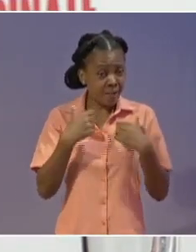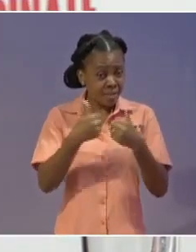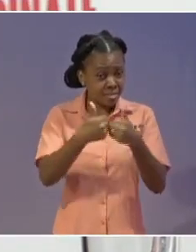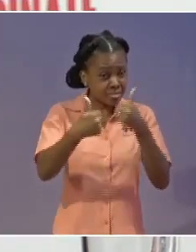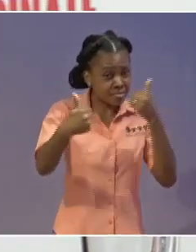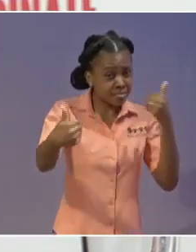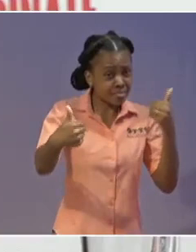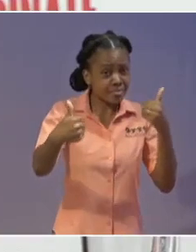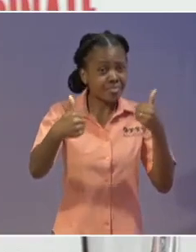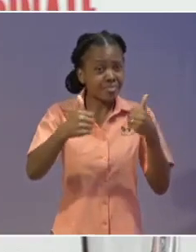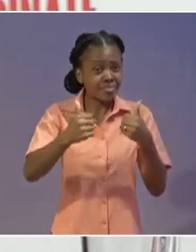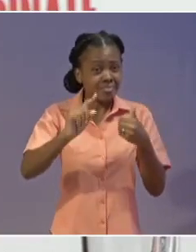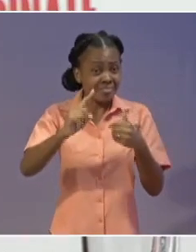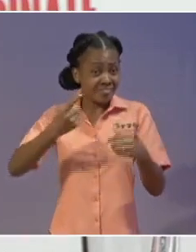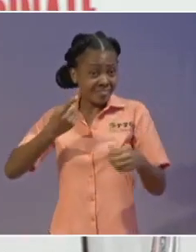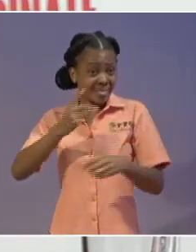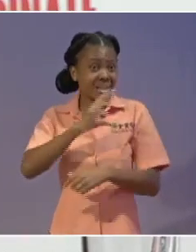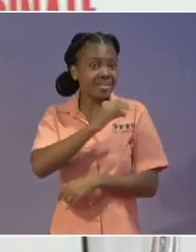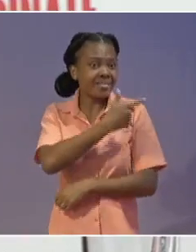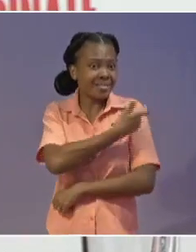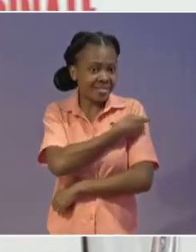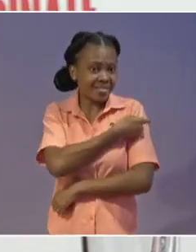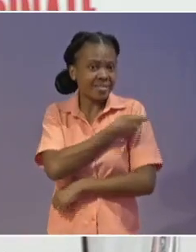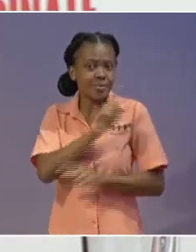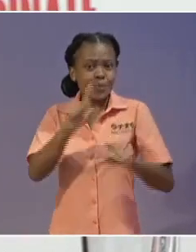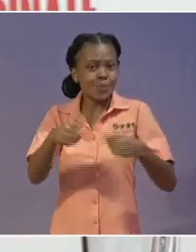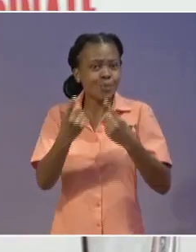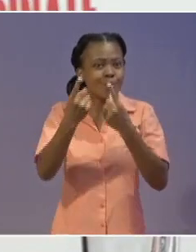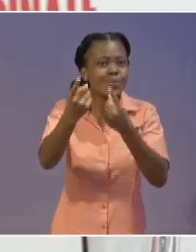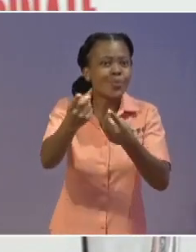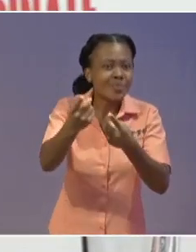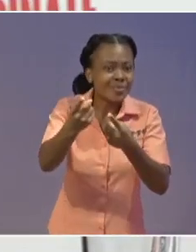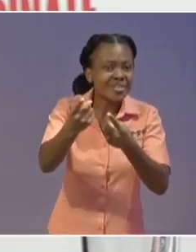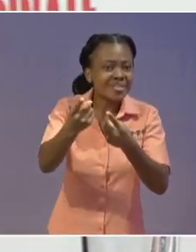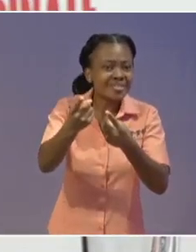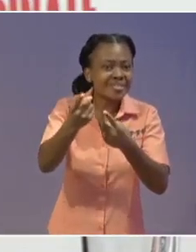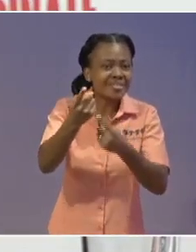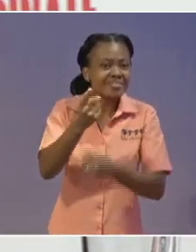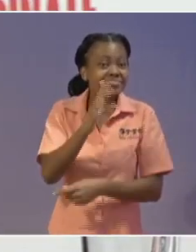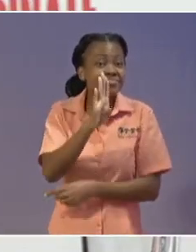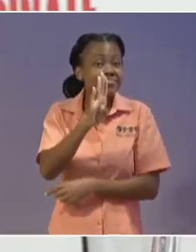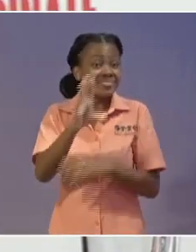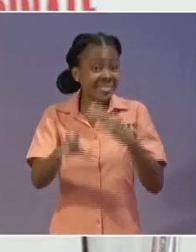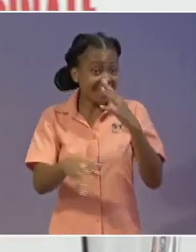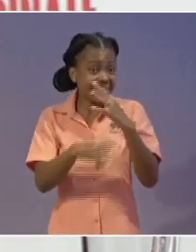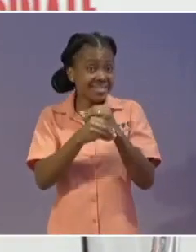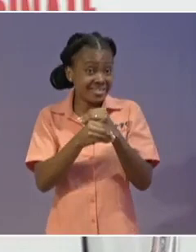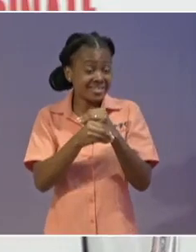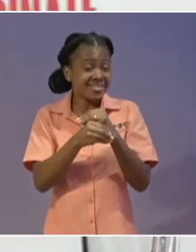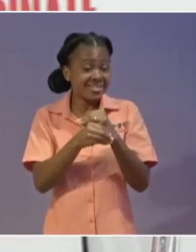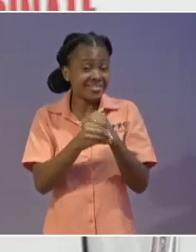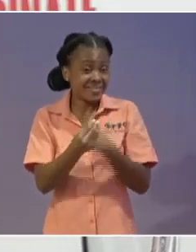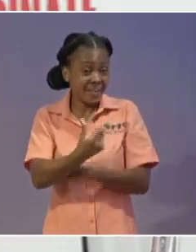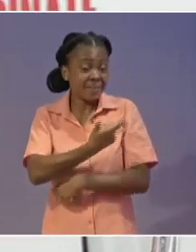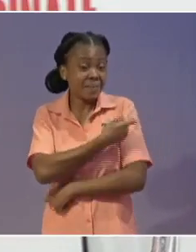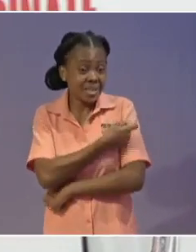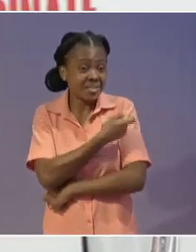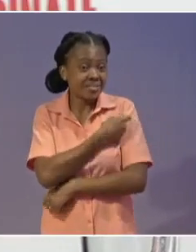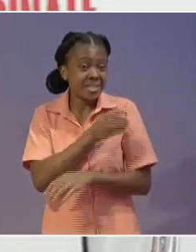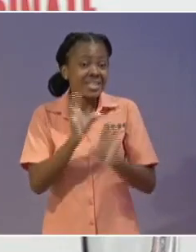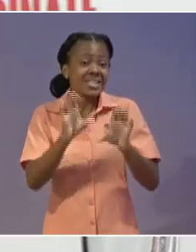your booster when it is scheduled, because that helps to boost the immune response and allow your immune system a better chance of